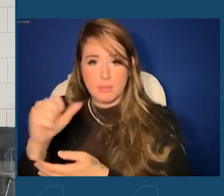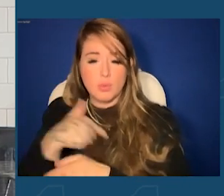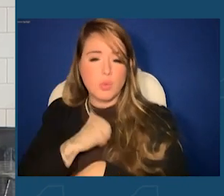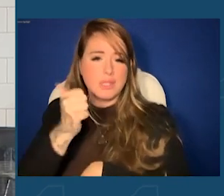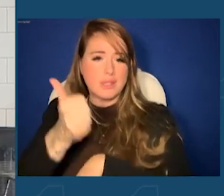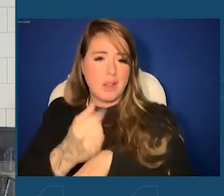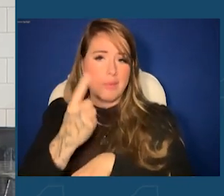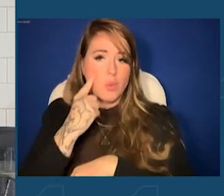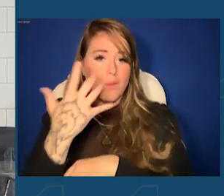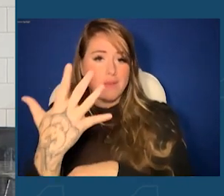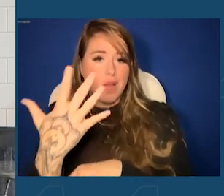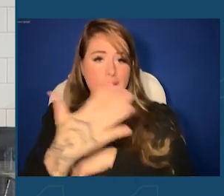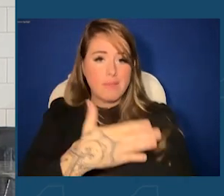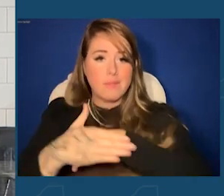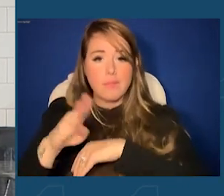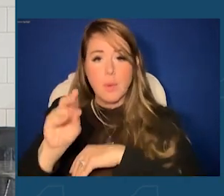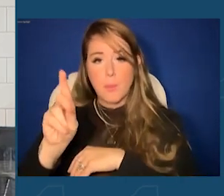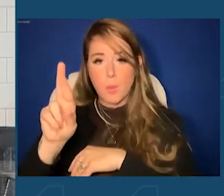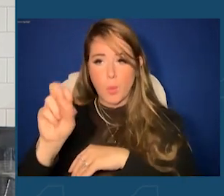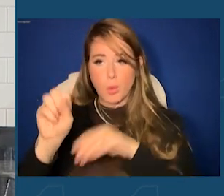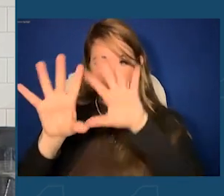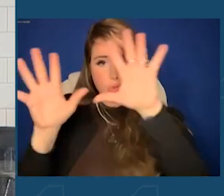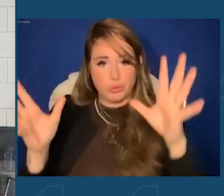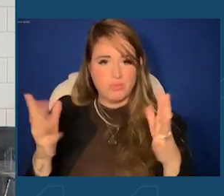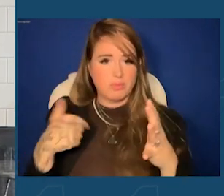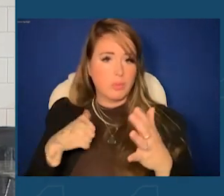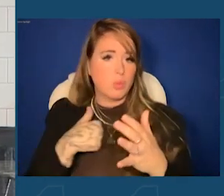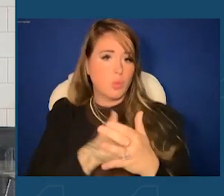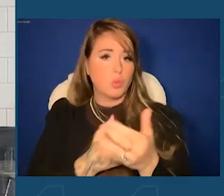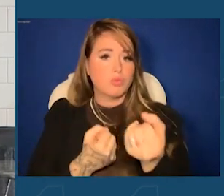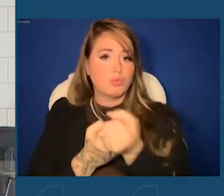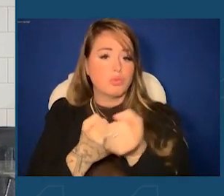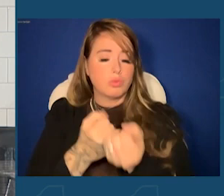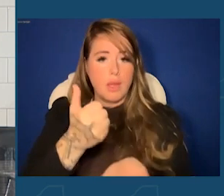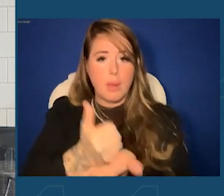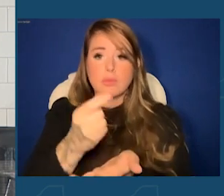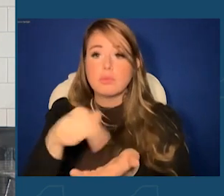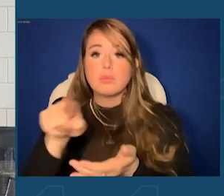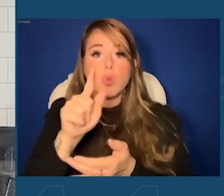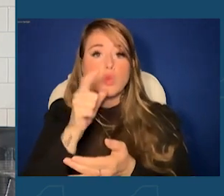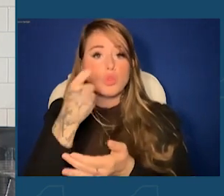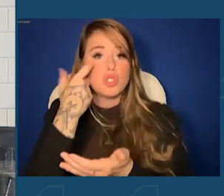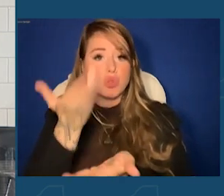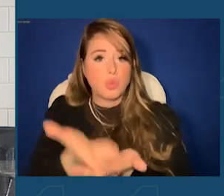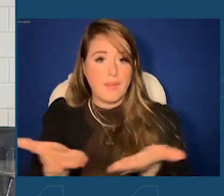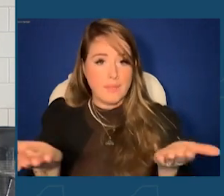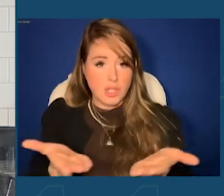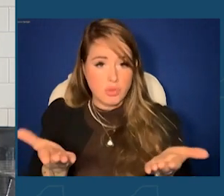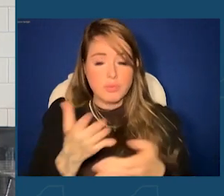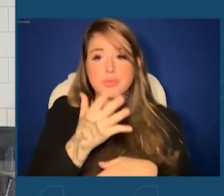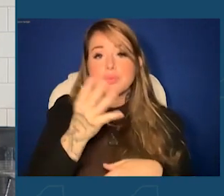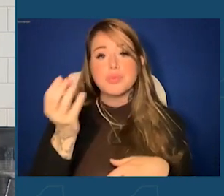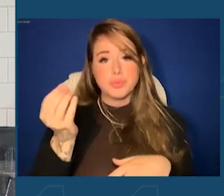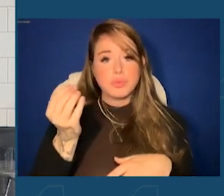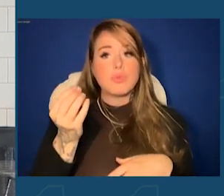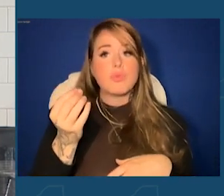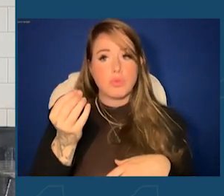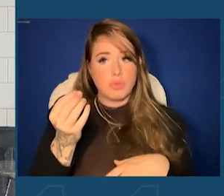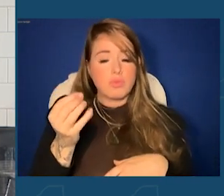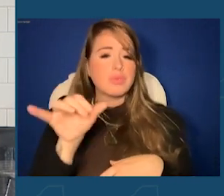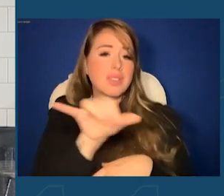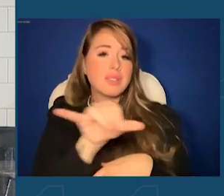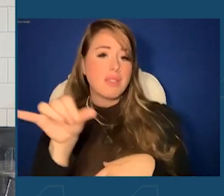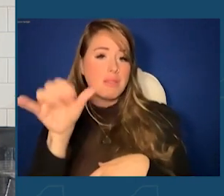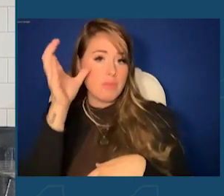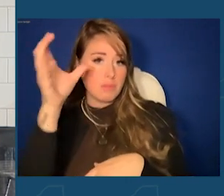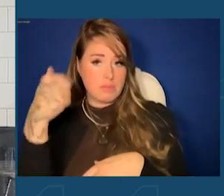boroughs to support newly arrived immigrants. And much like I came